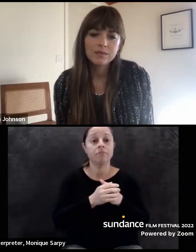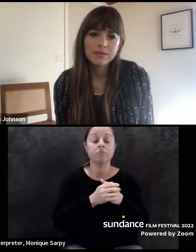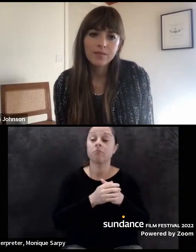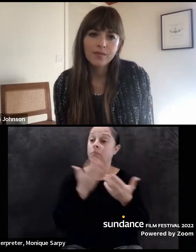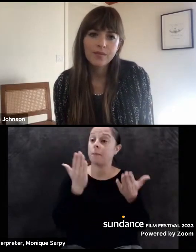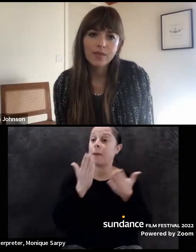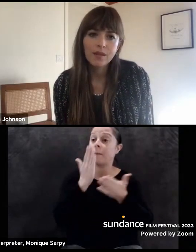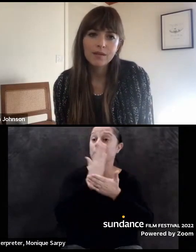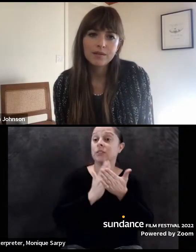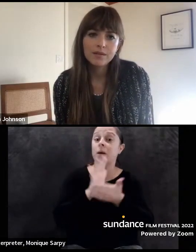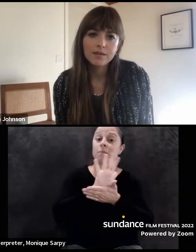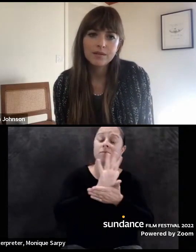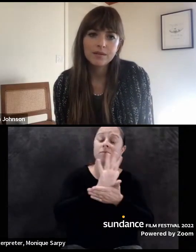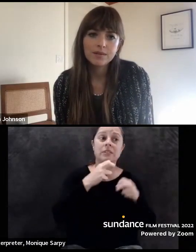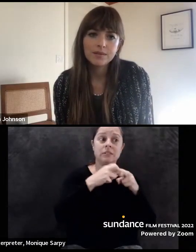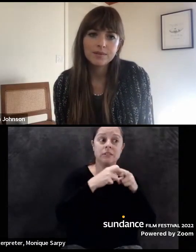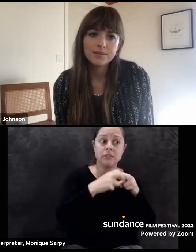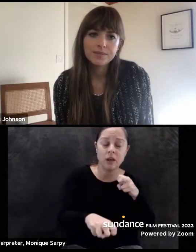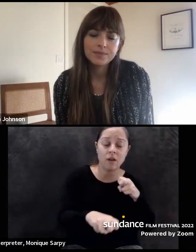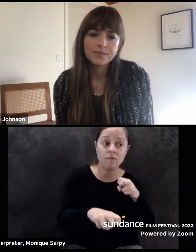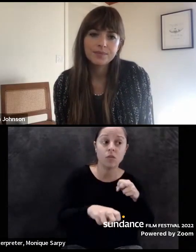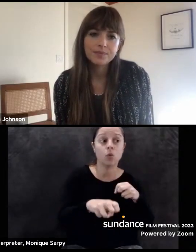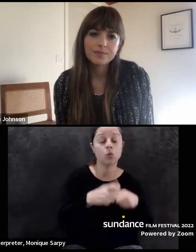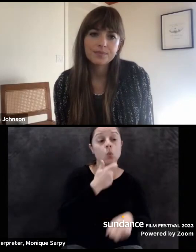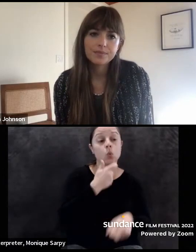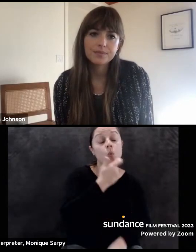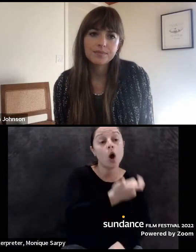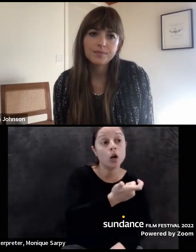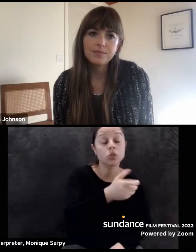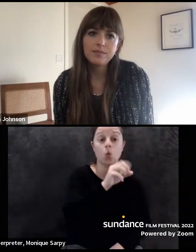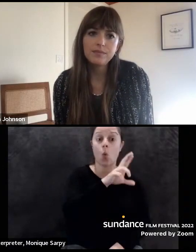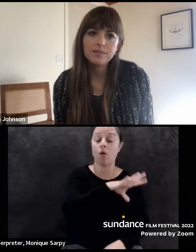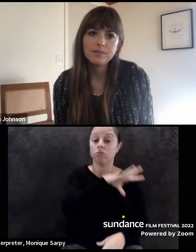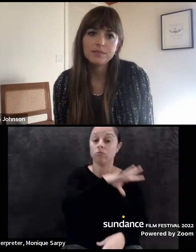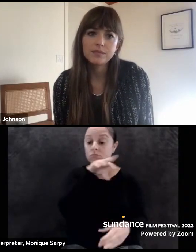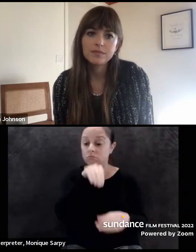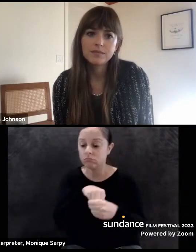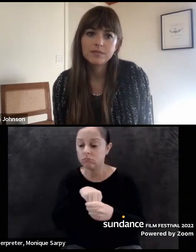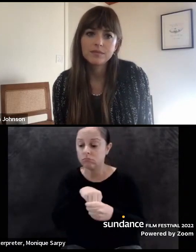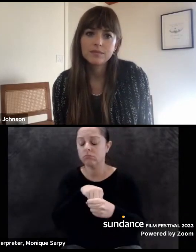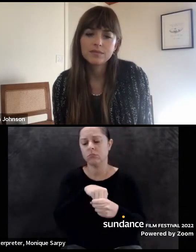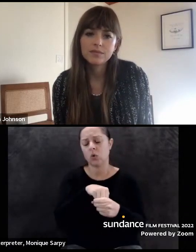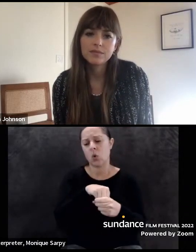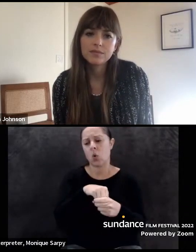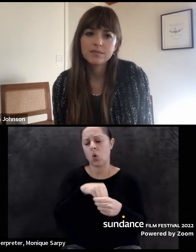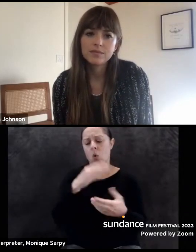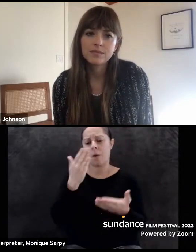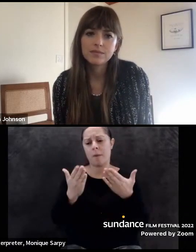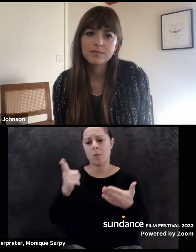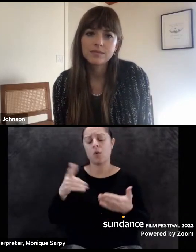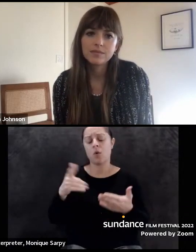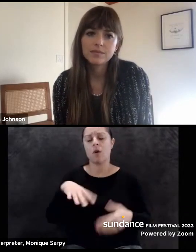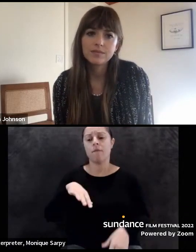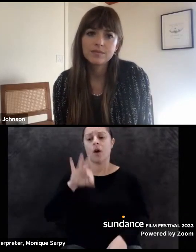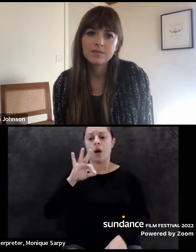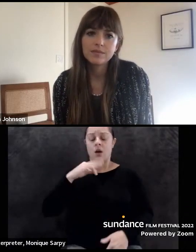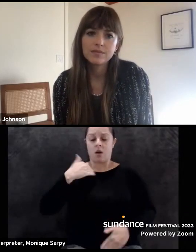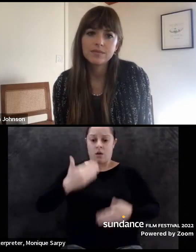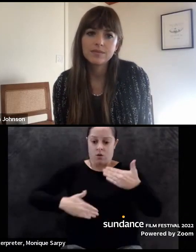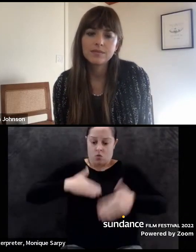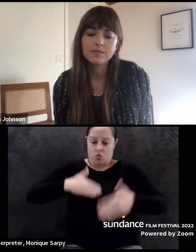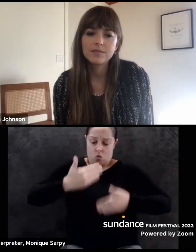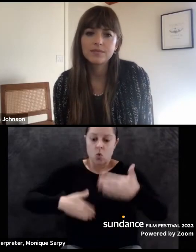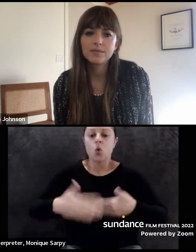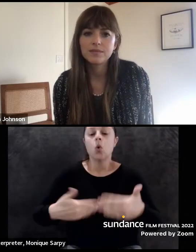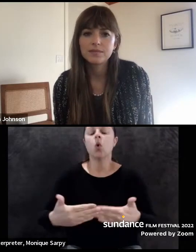for you in the experience of watching them, or even of being part of them, but that you find yourself coming through the other side as a viewer, as part of